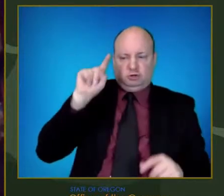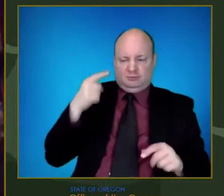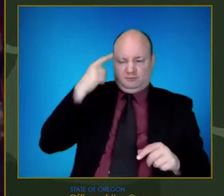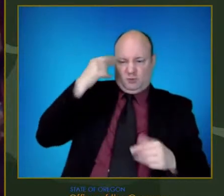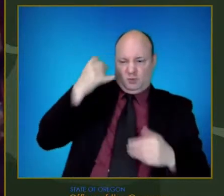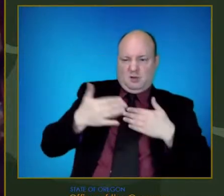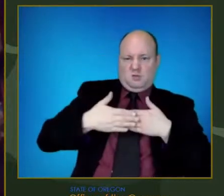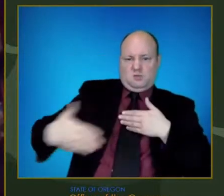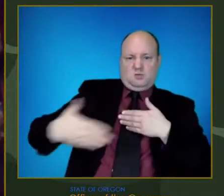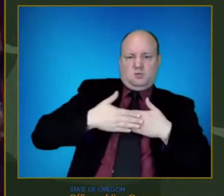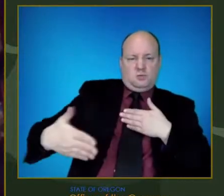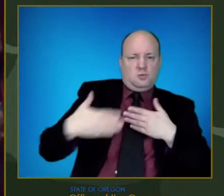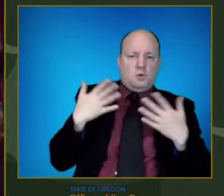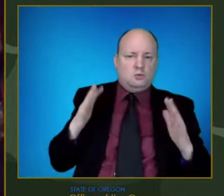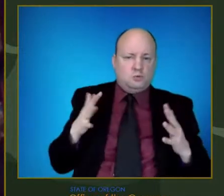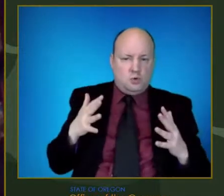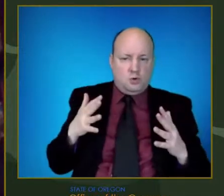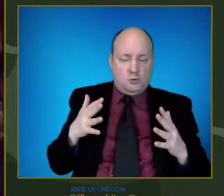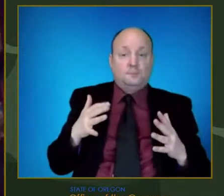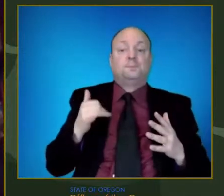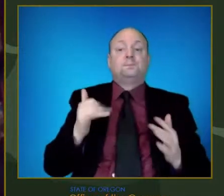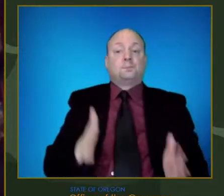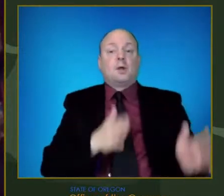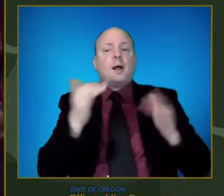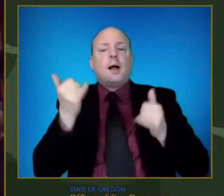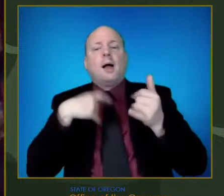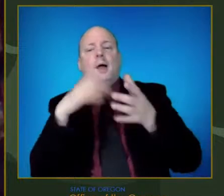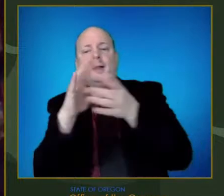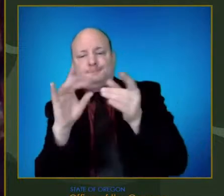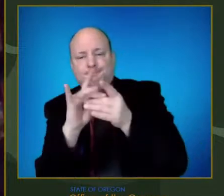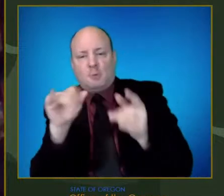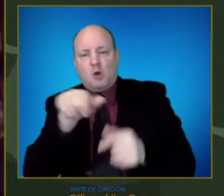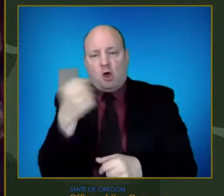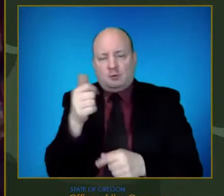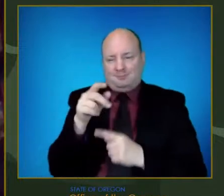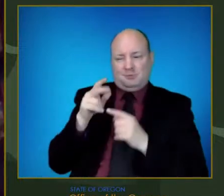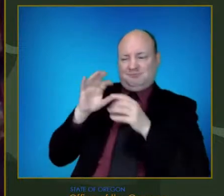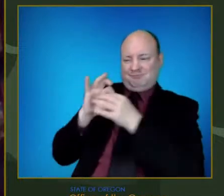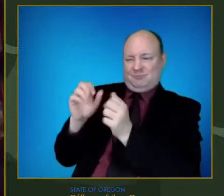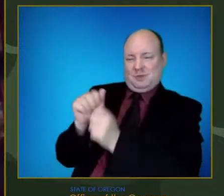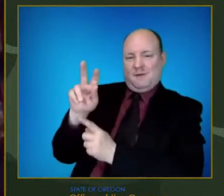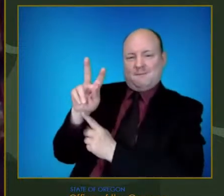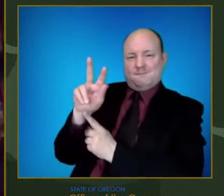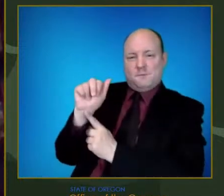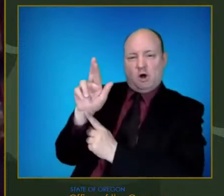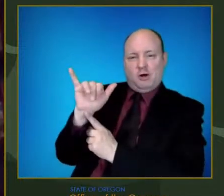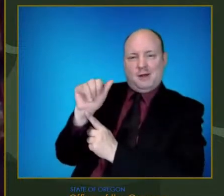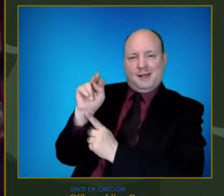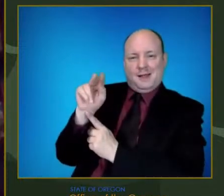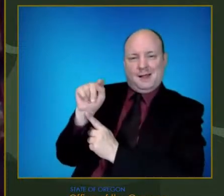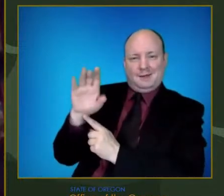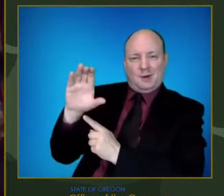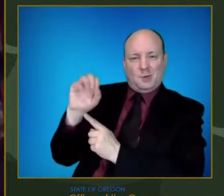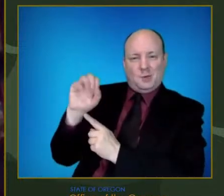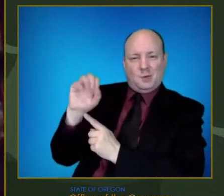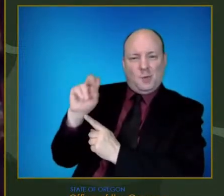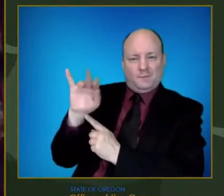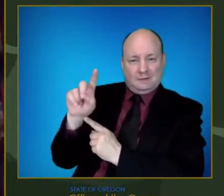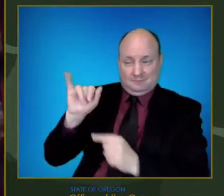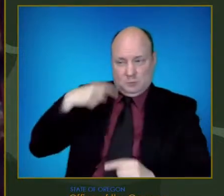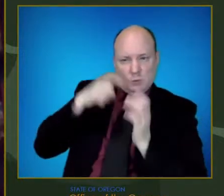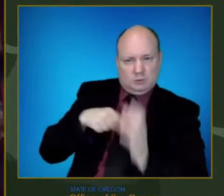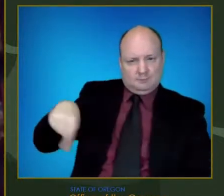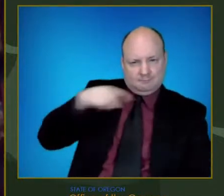of concern. Since February 3rd, OHA has been reporting a cumulative count of each variant of concern on its